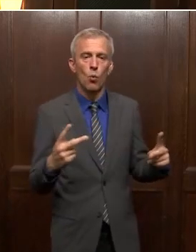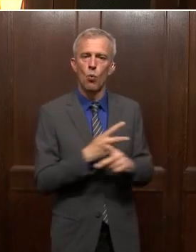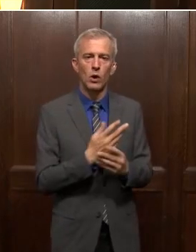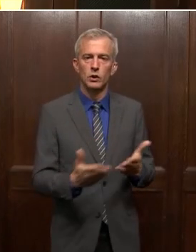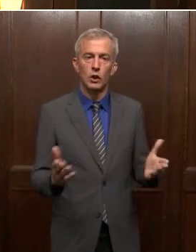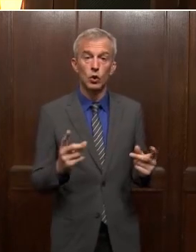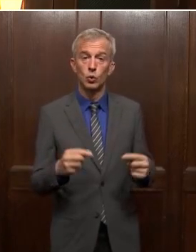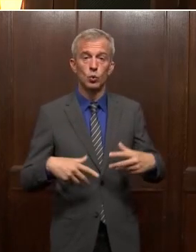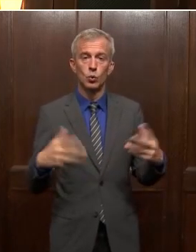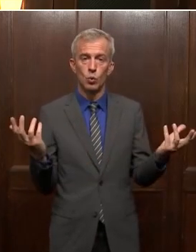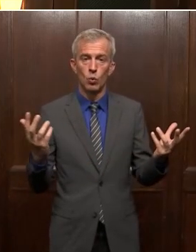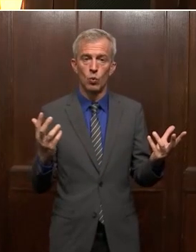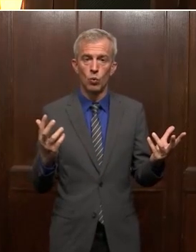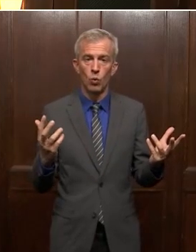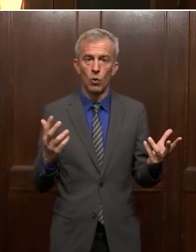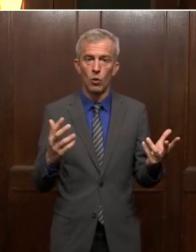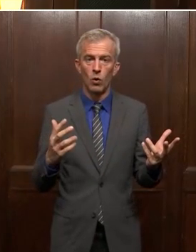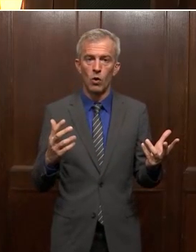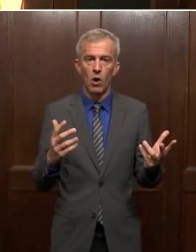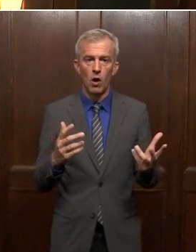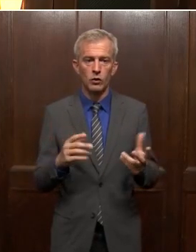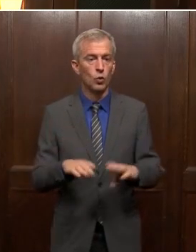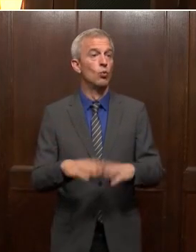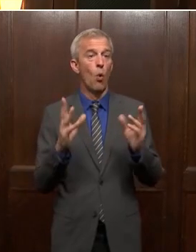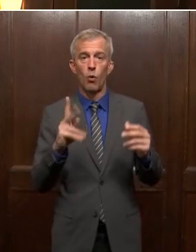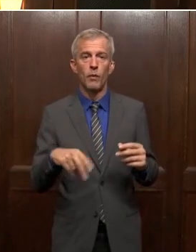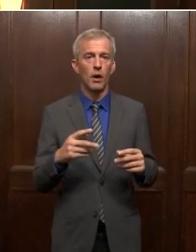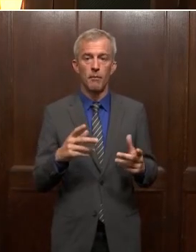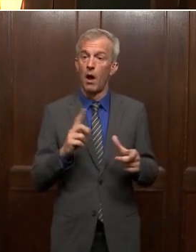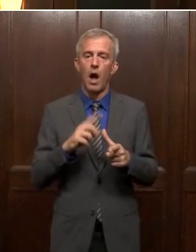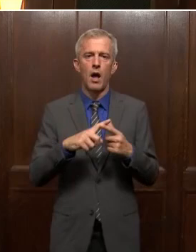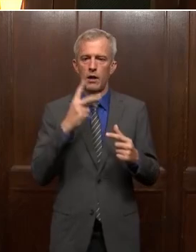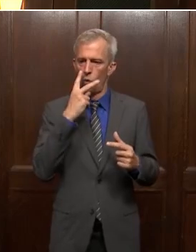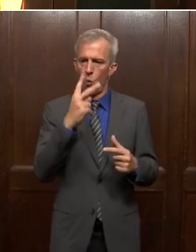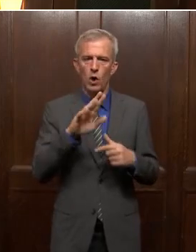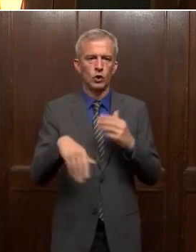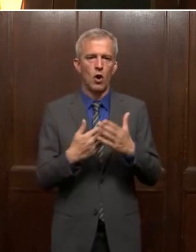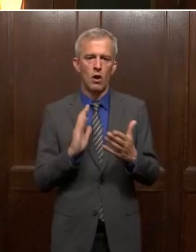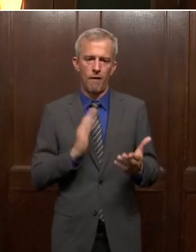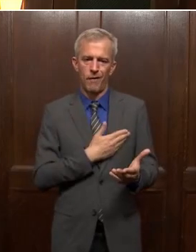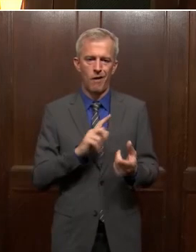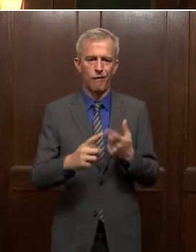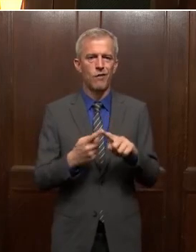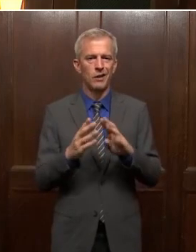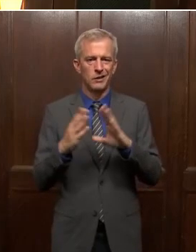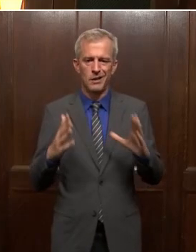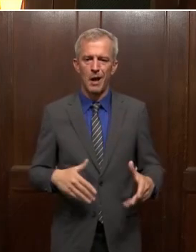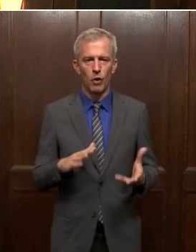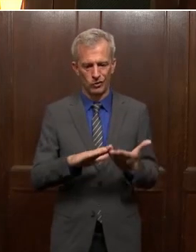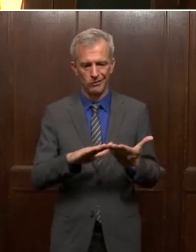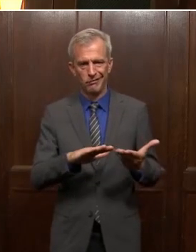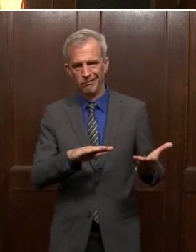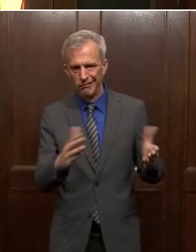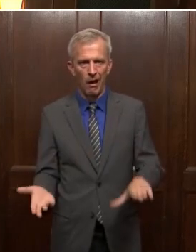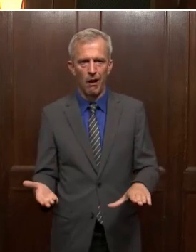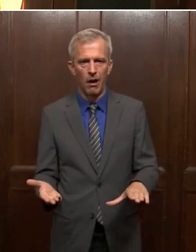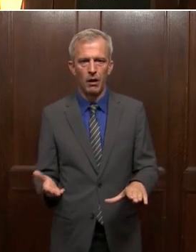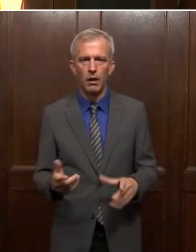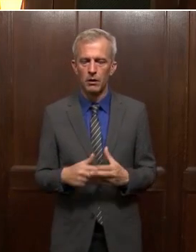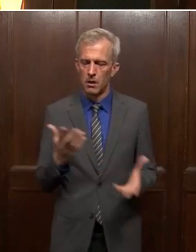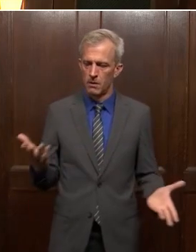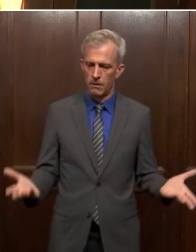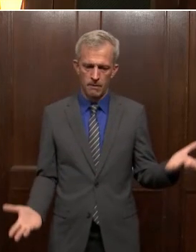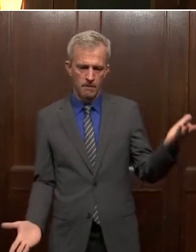do would be to lift those floodgates up only to watch all of our friends and neighbors die. So we will balance those two things, contain this, and